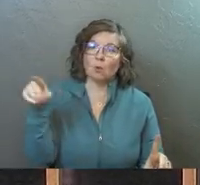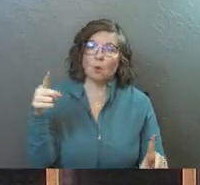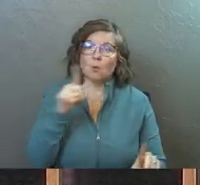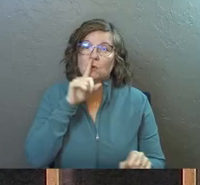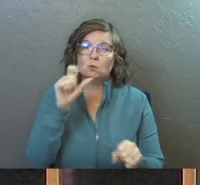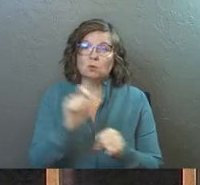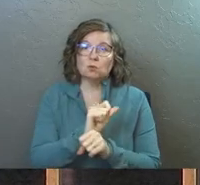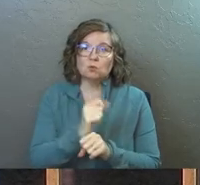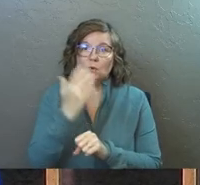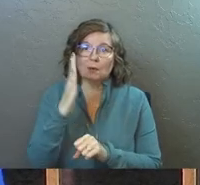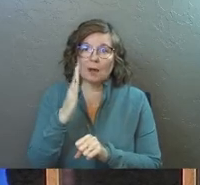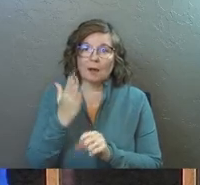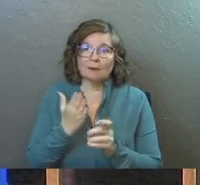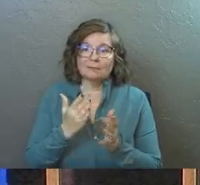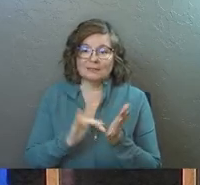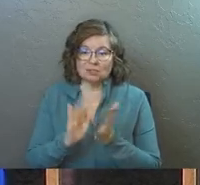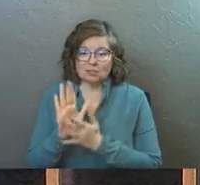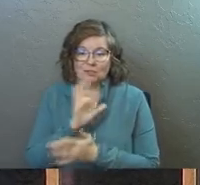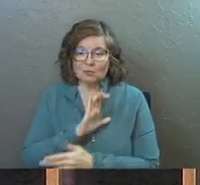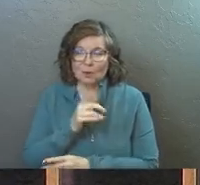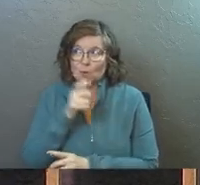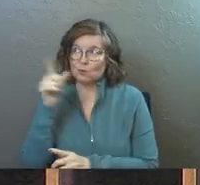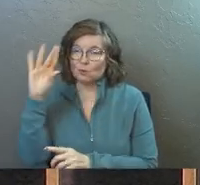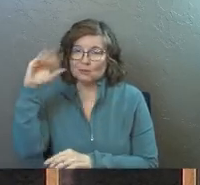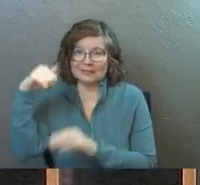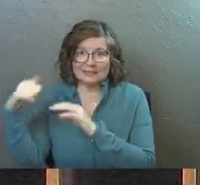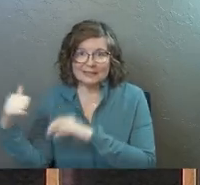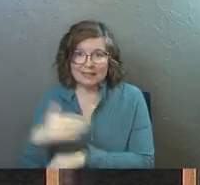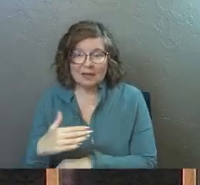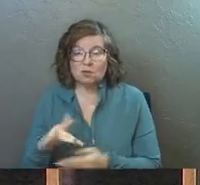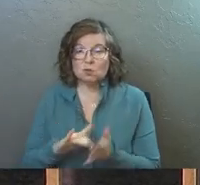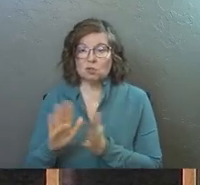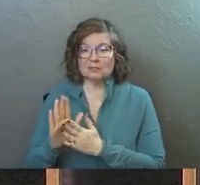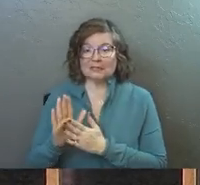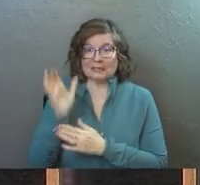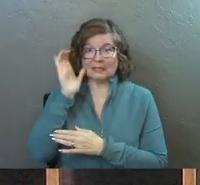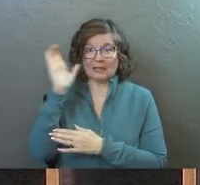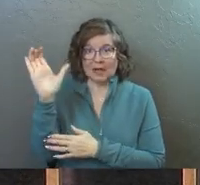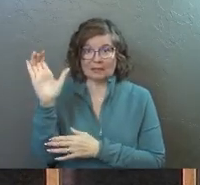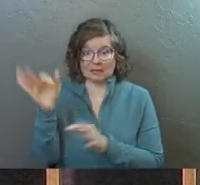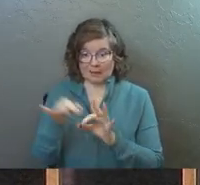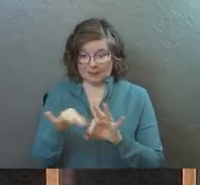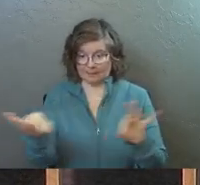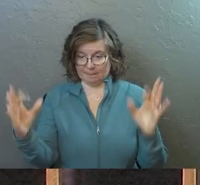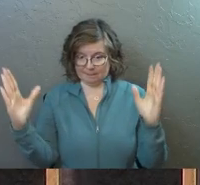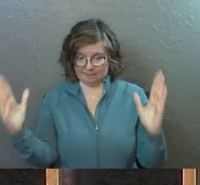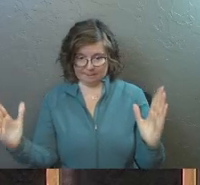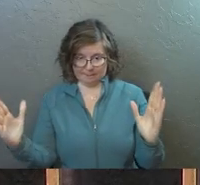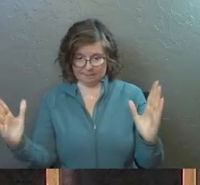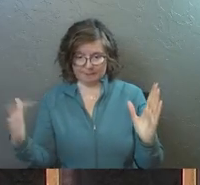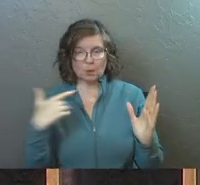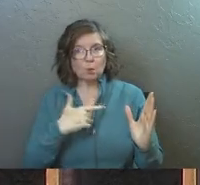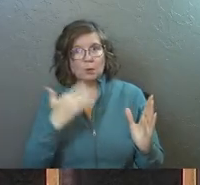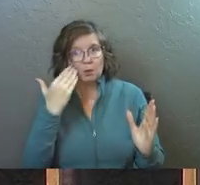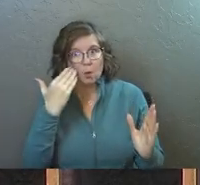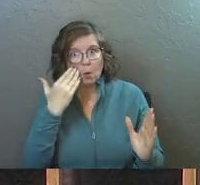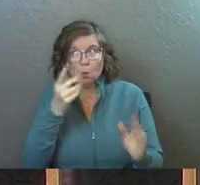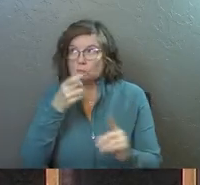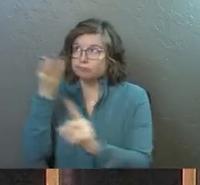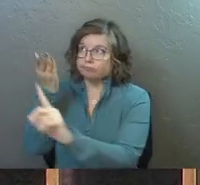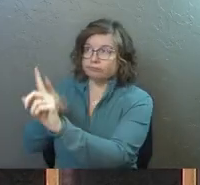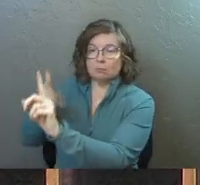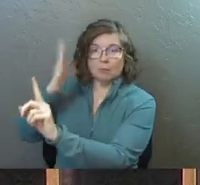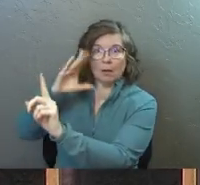Christ, whom you have sent." So Jesus takes this concept and he said, we should be knowers of